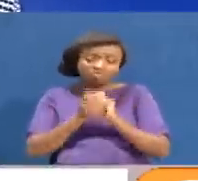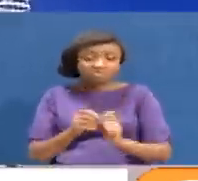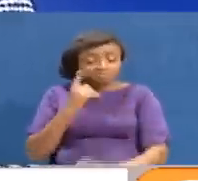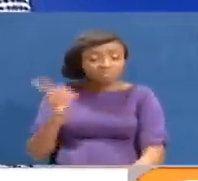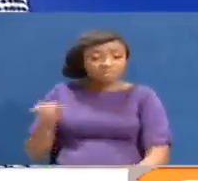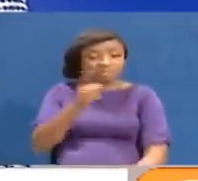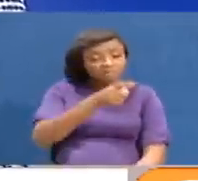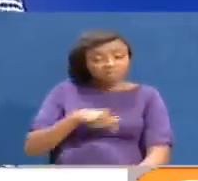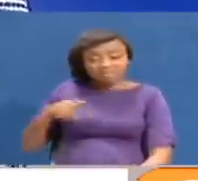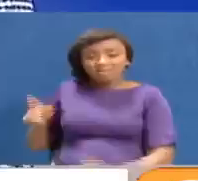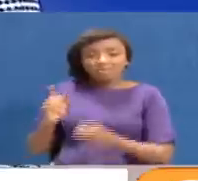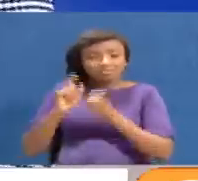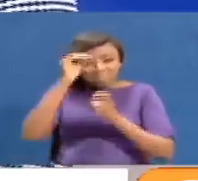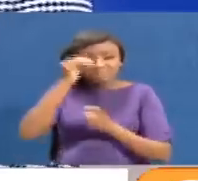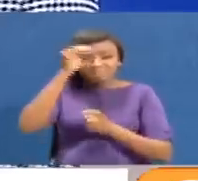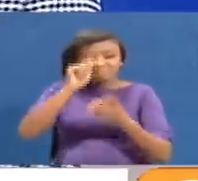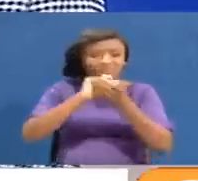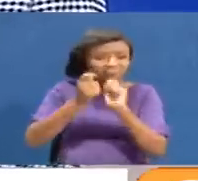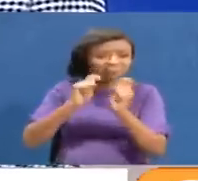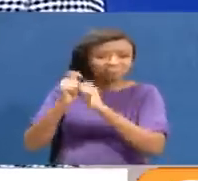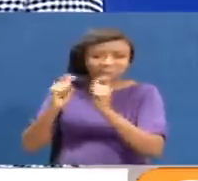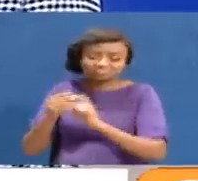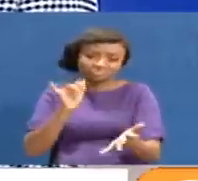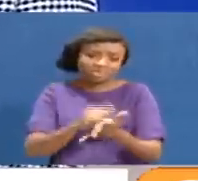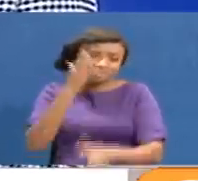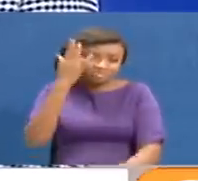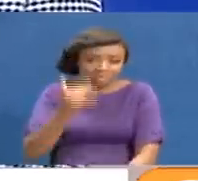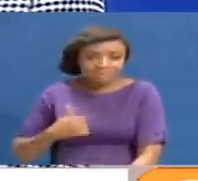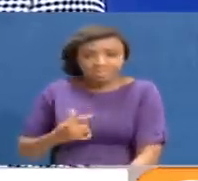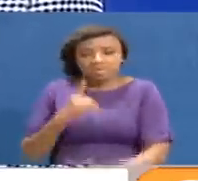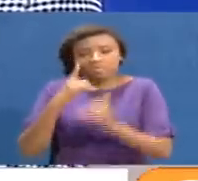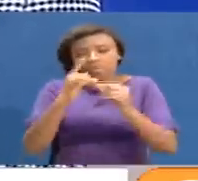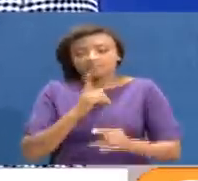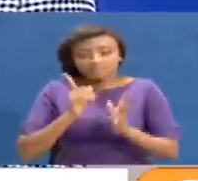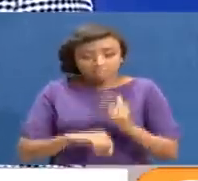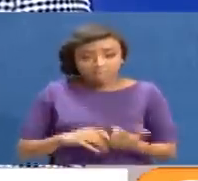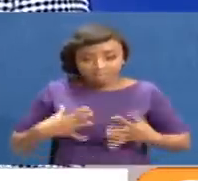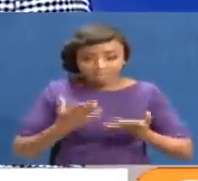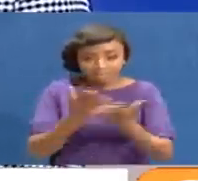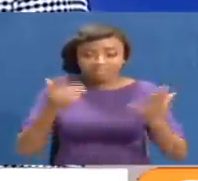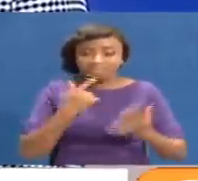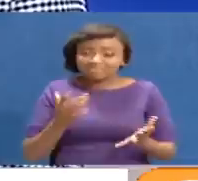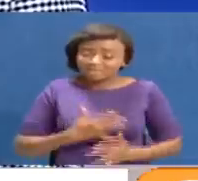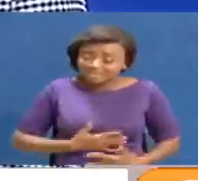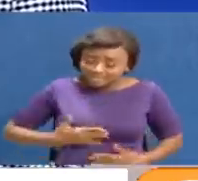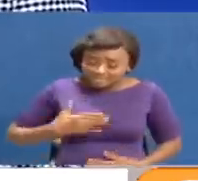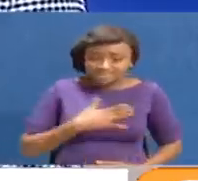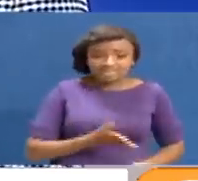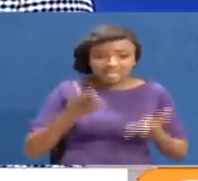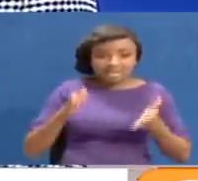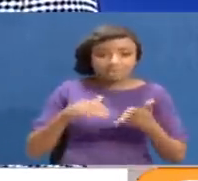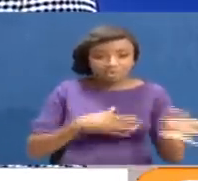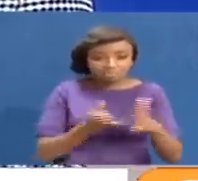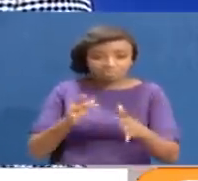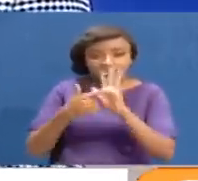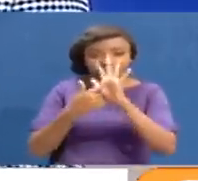change of a change of a change. Yeah? And that's what I'm saying. The people are told, this is the opportunity you have. Now